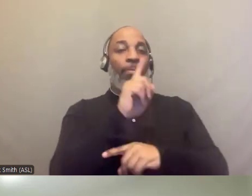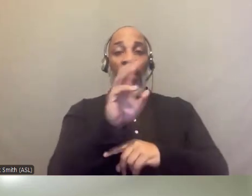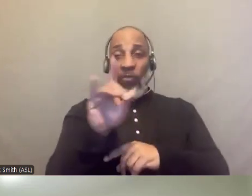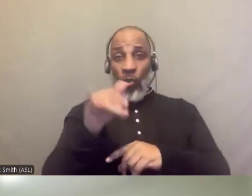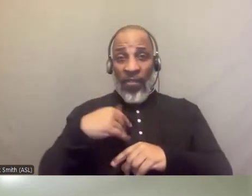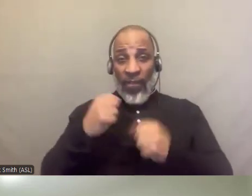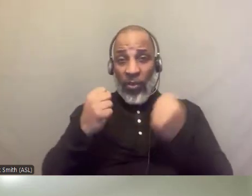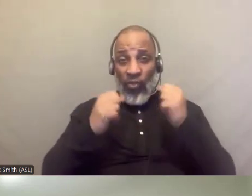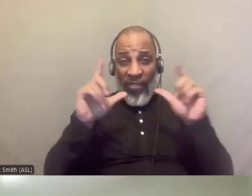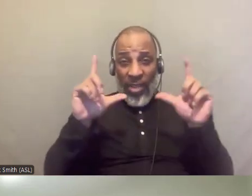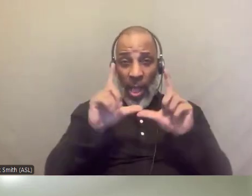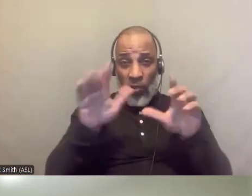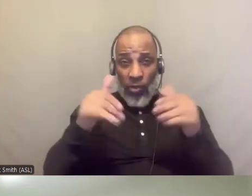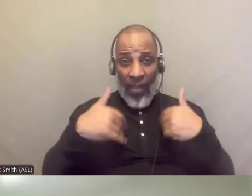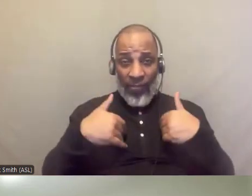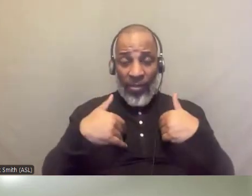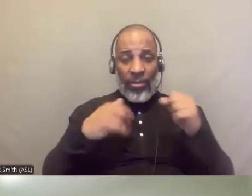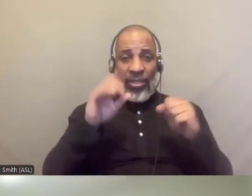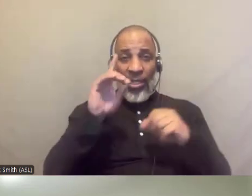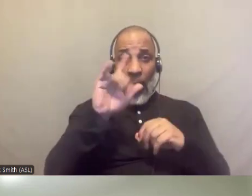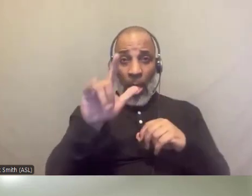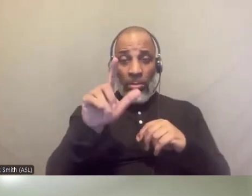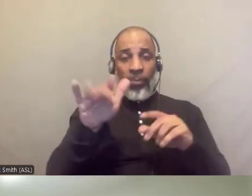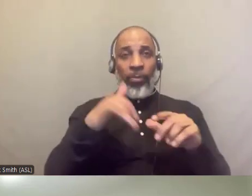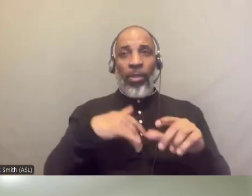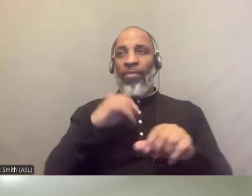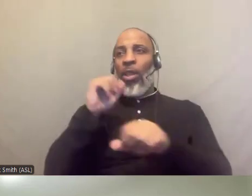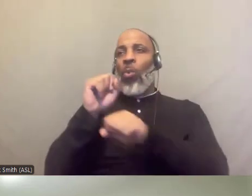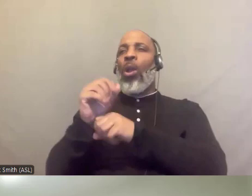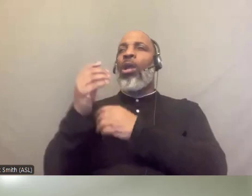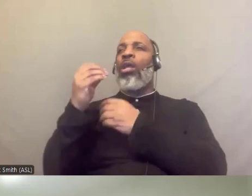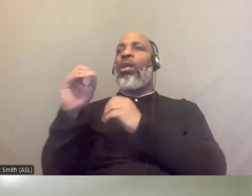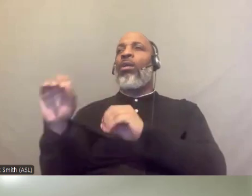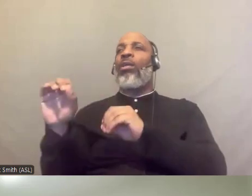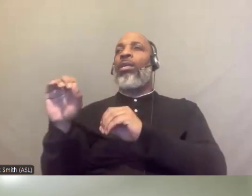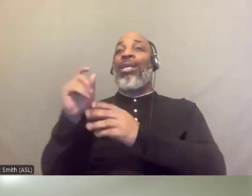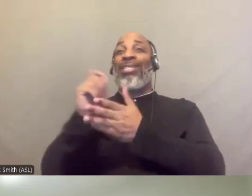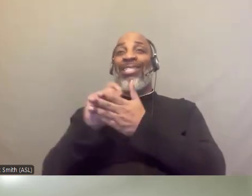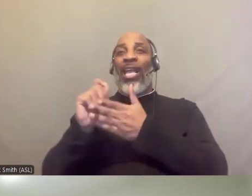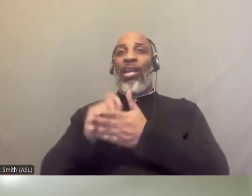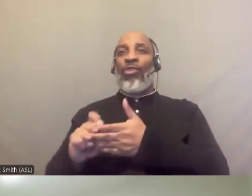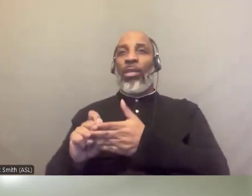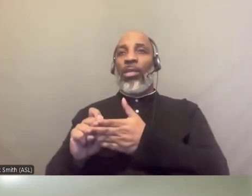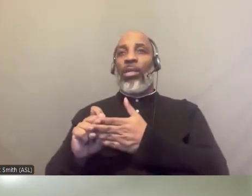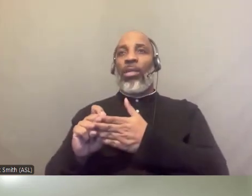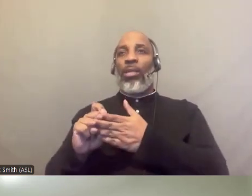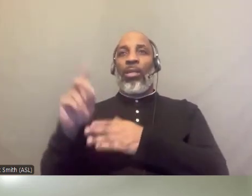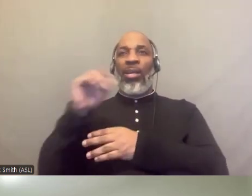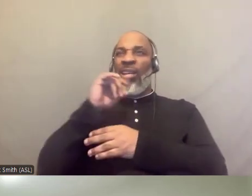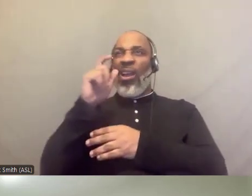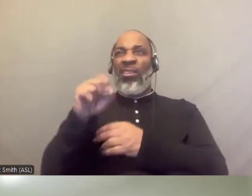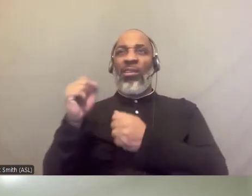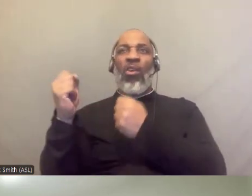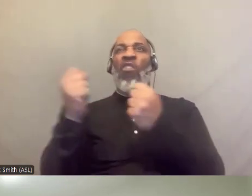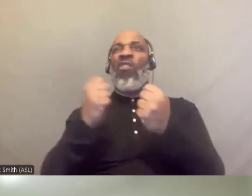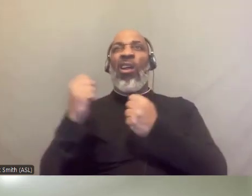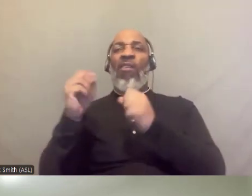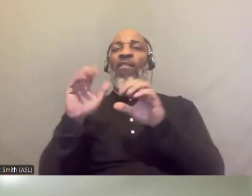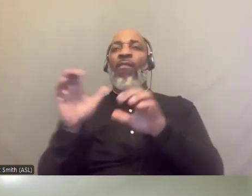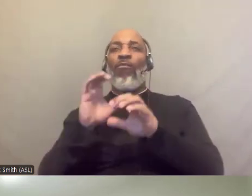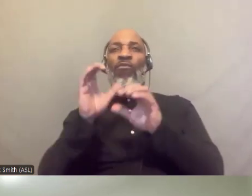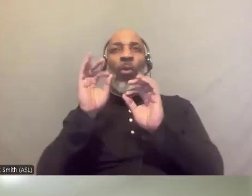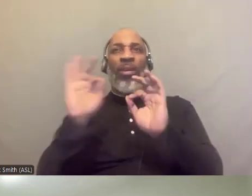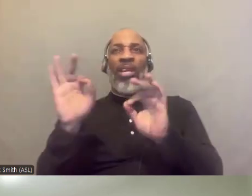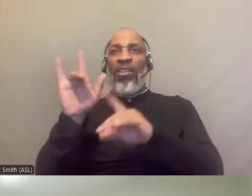question. If you're working in an office as a secretary and you're not going to need to drive to perform any